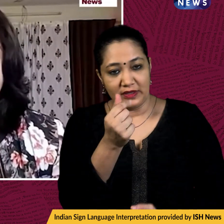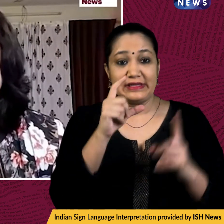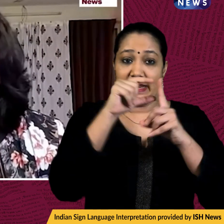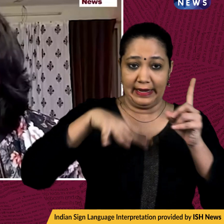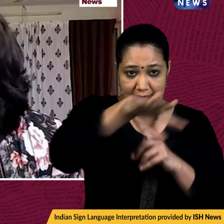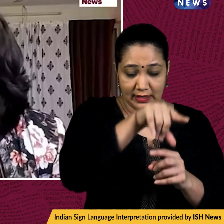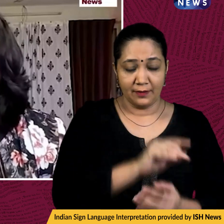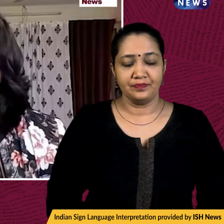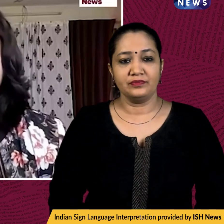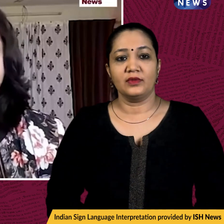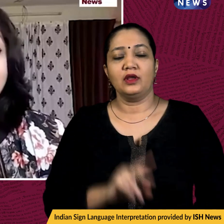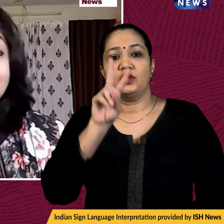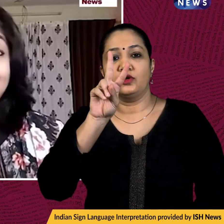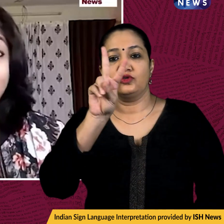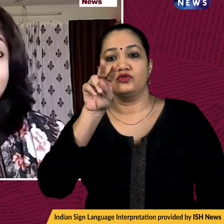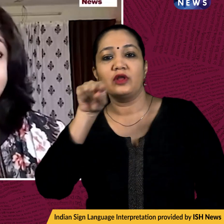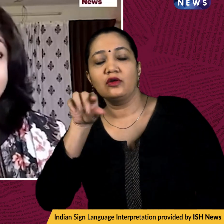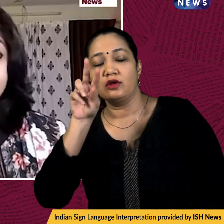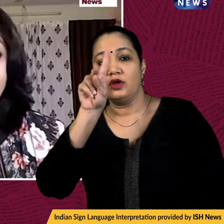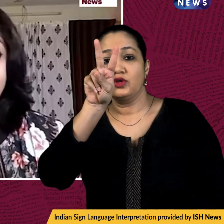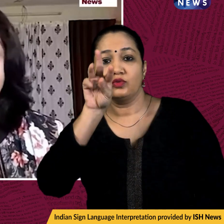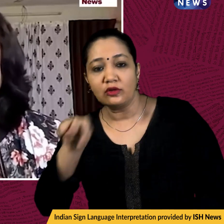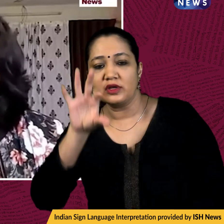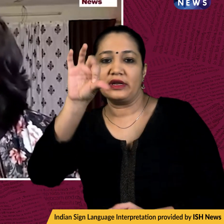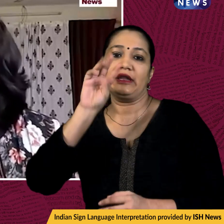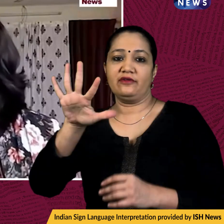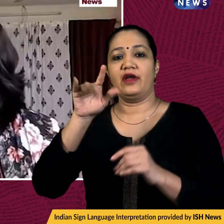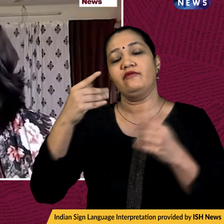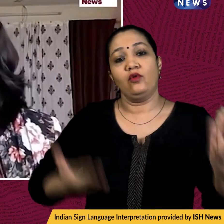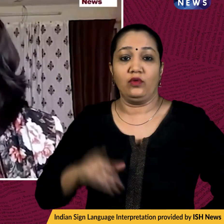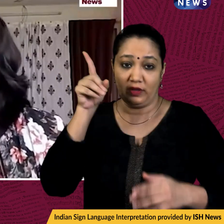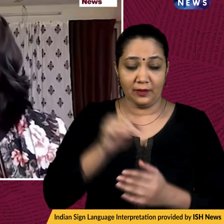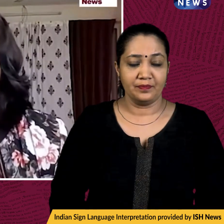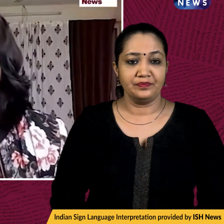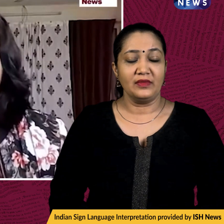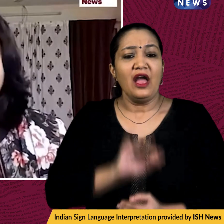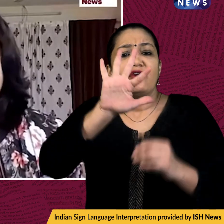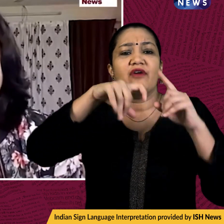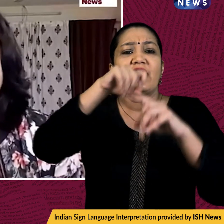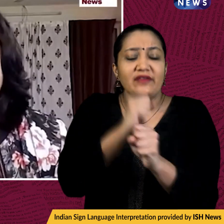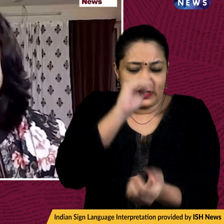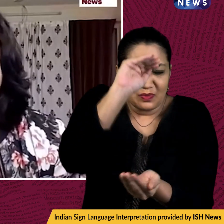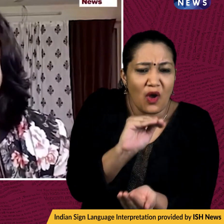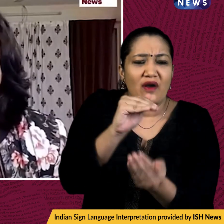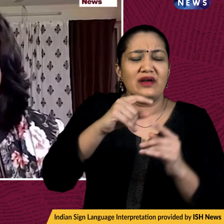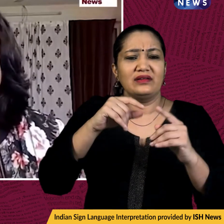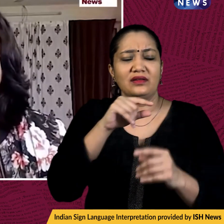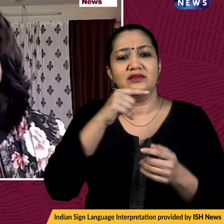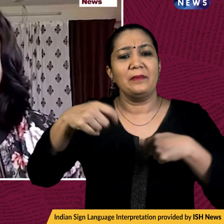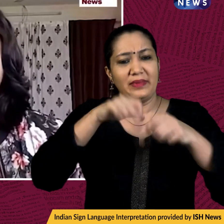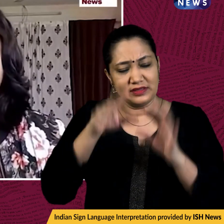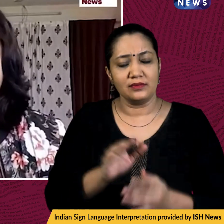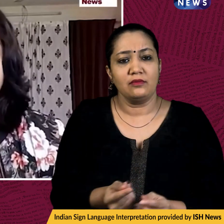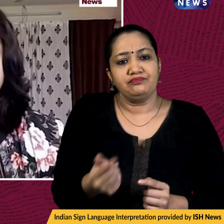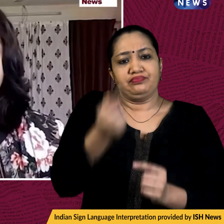2,012 in Delhi and 2,095 rupees in Kolkata from today. The price of 5 kg commercial LPG